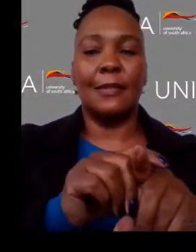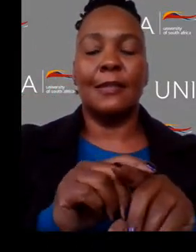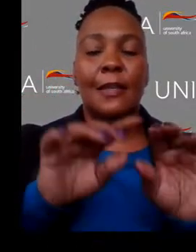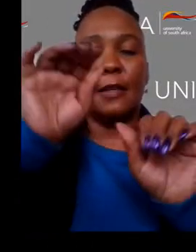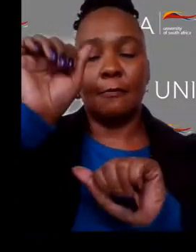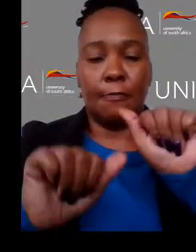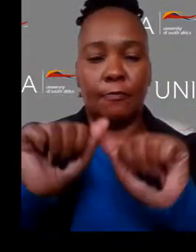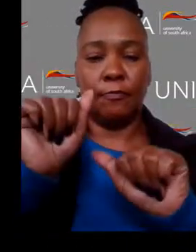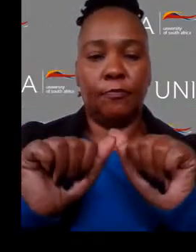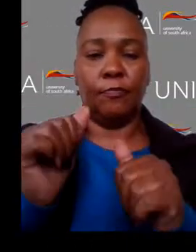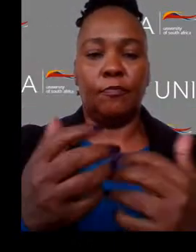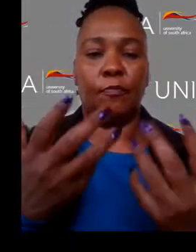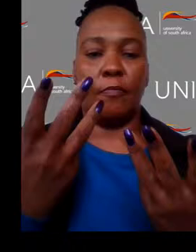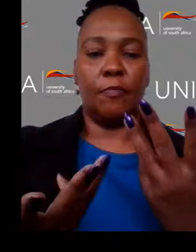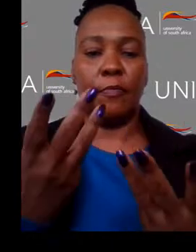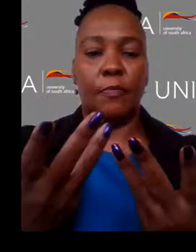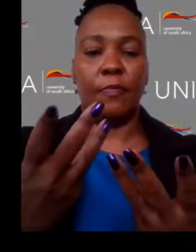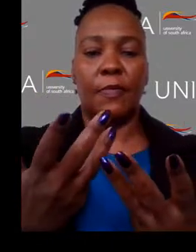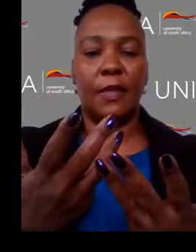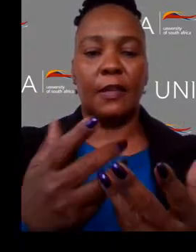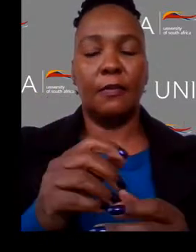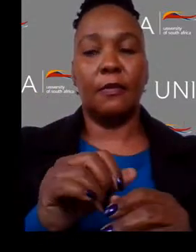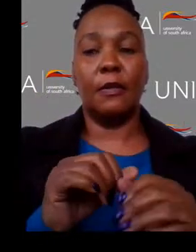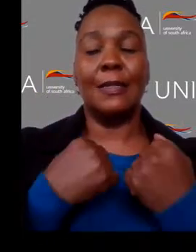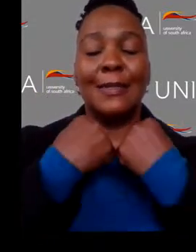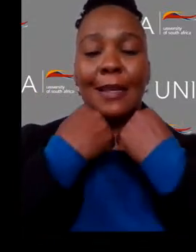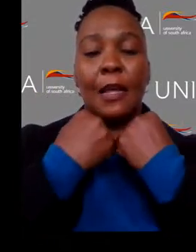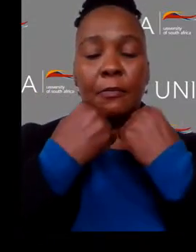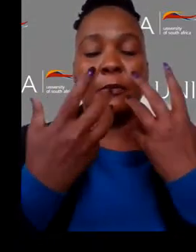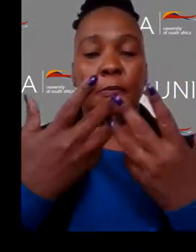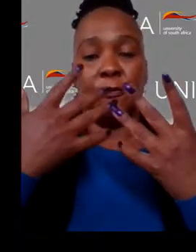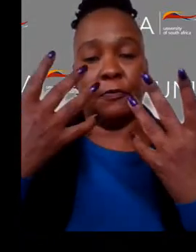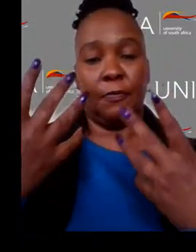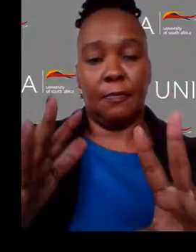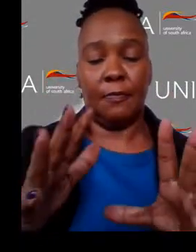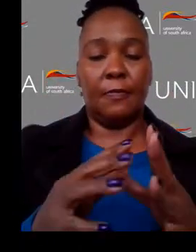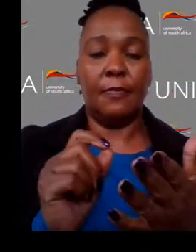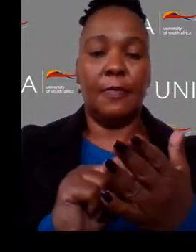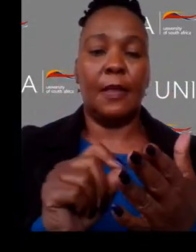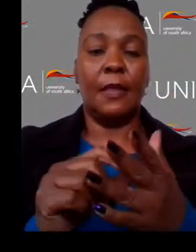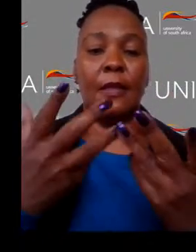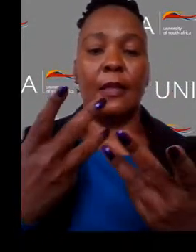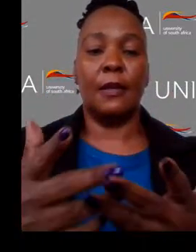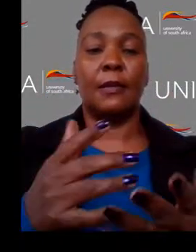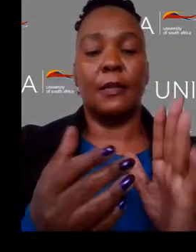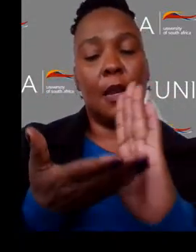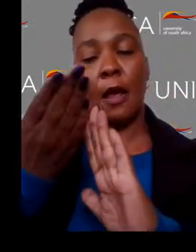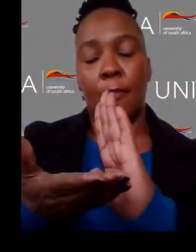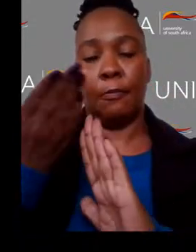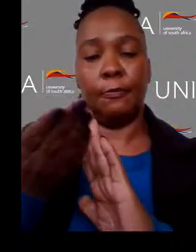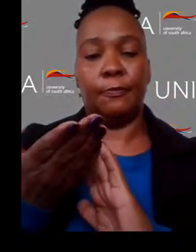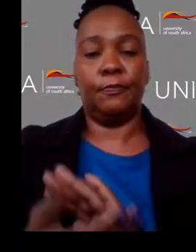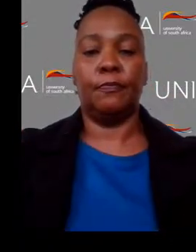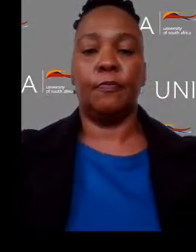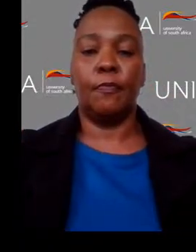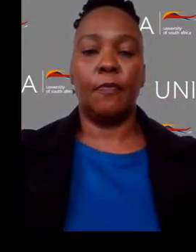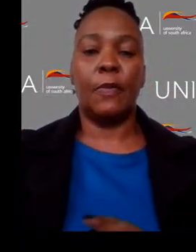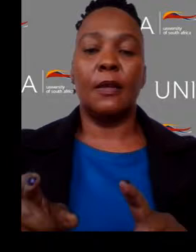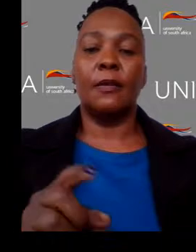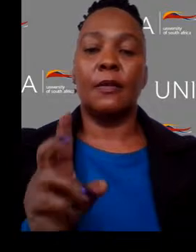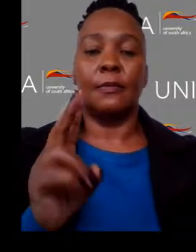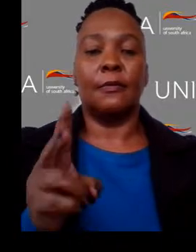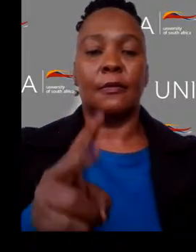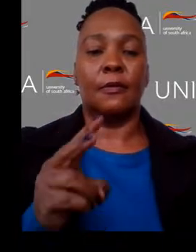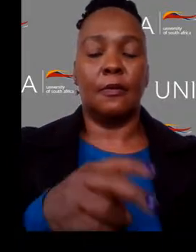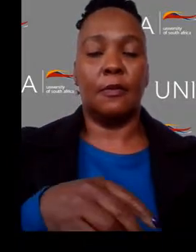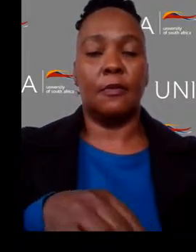activity that you perhaps used in one of your assignments where you had to type out, for instance, an essay and upload. Now there is another one,